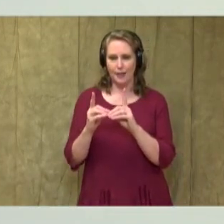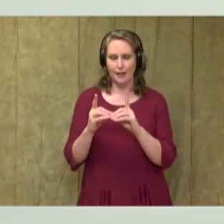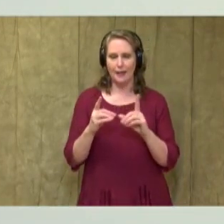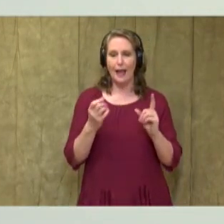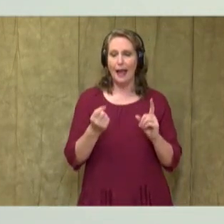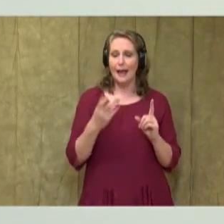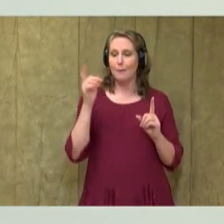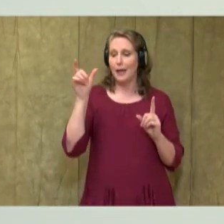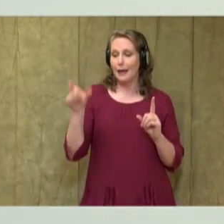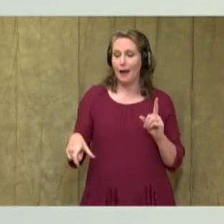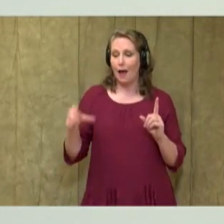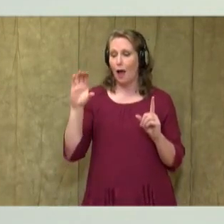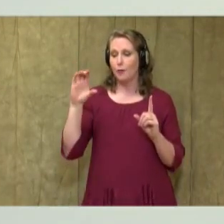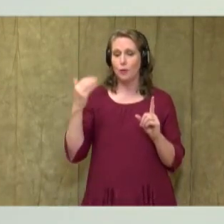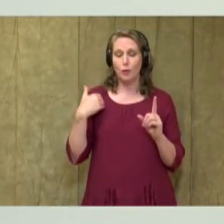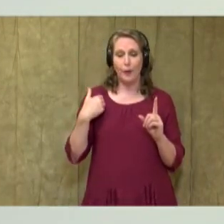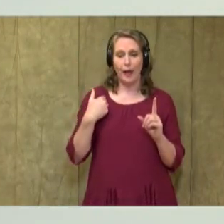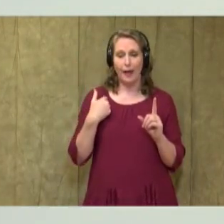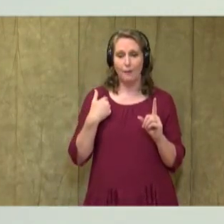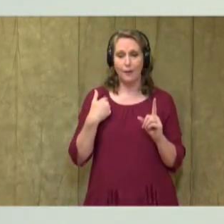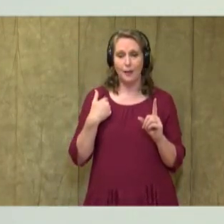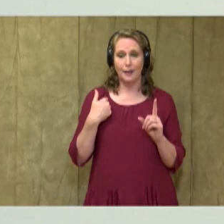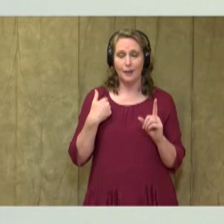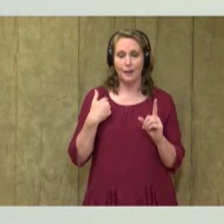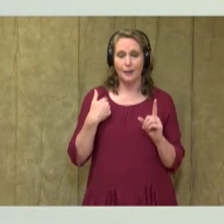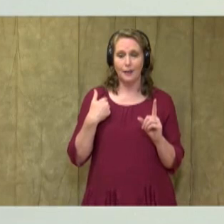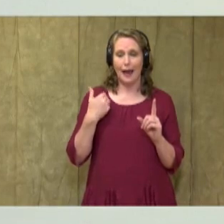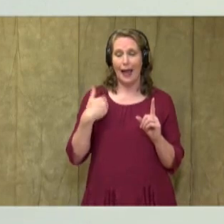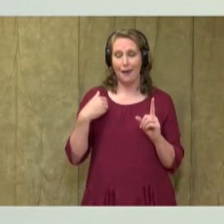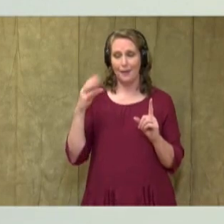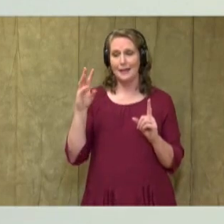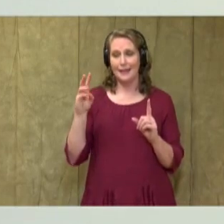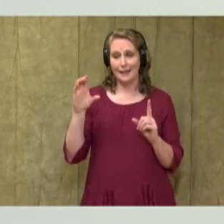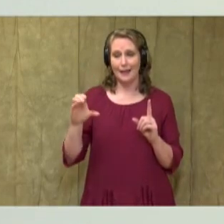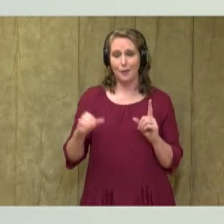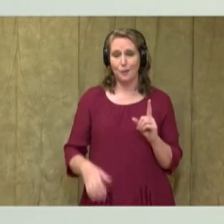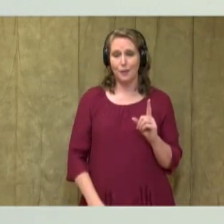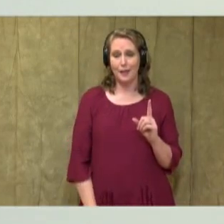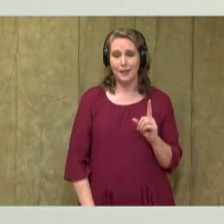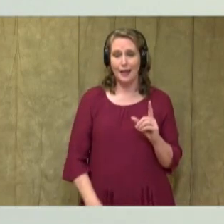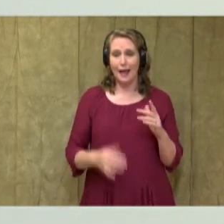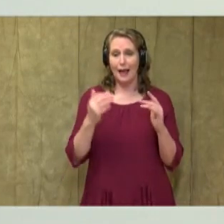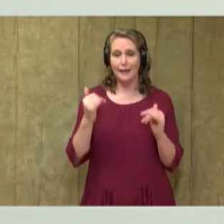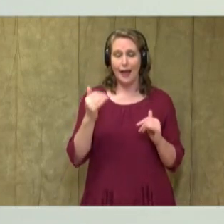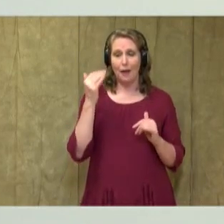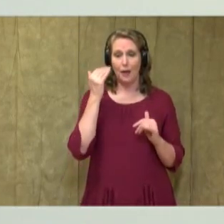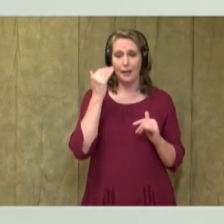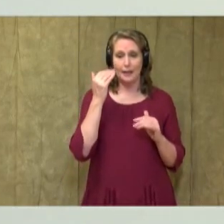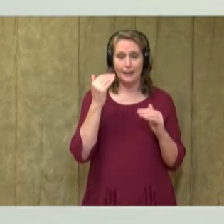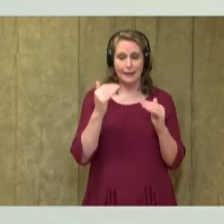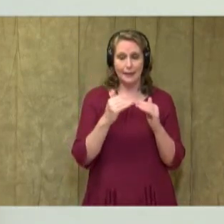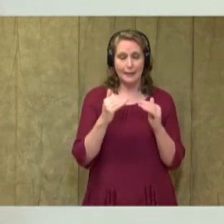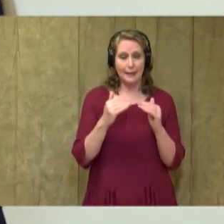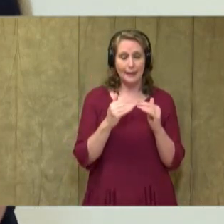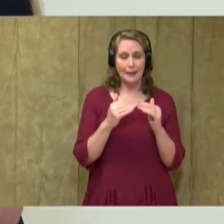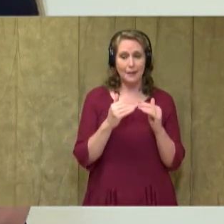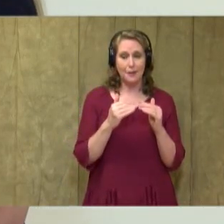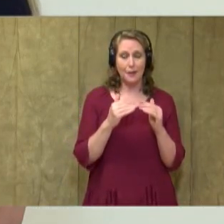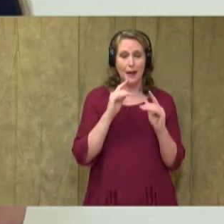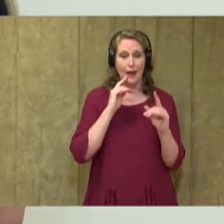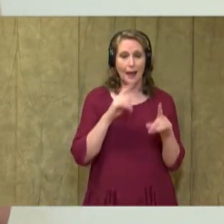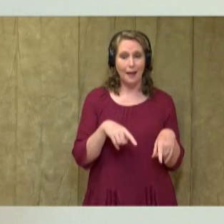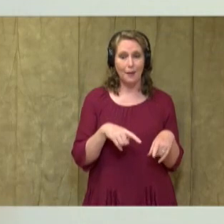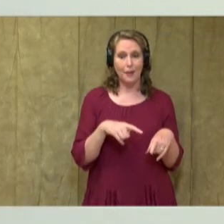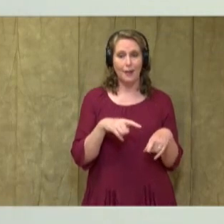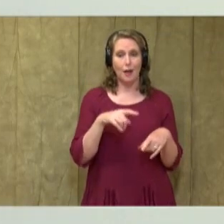many hundreds do I have? I have 6 hundreds. So now I can put my